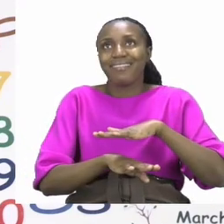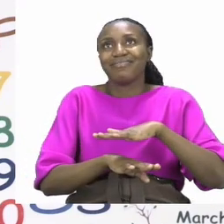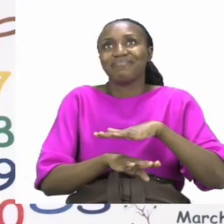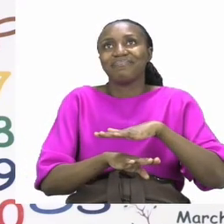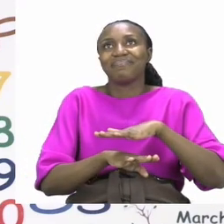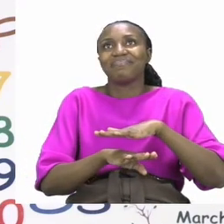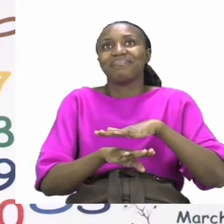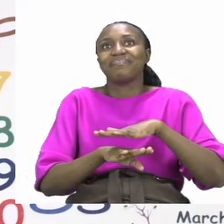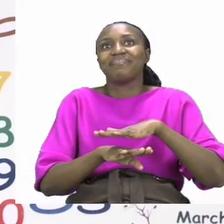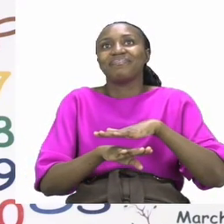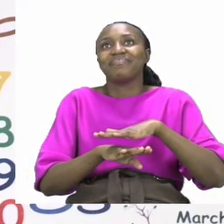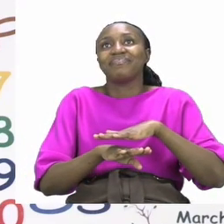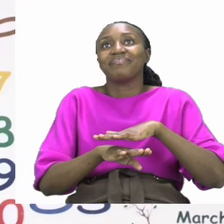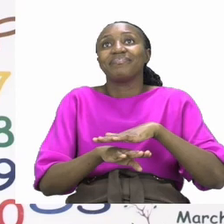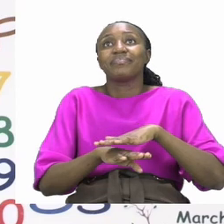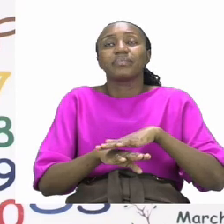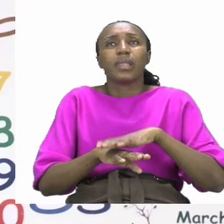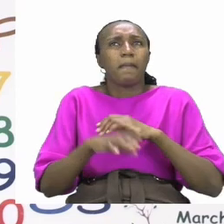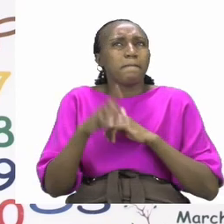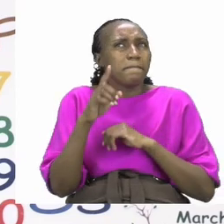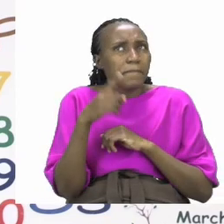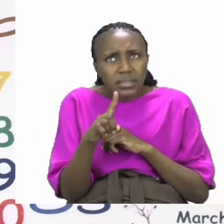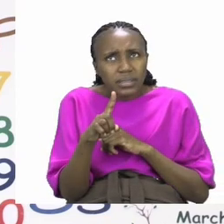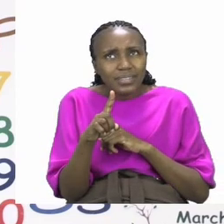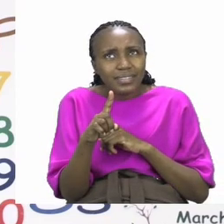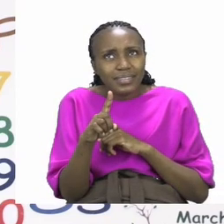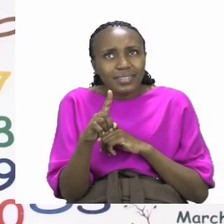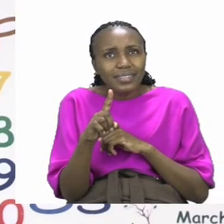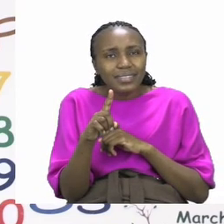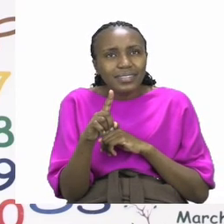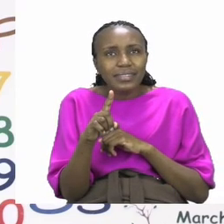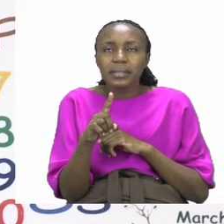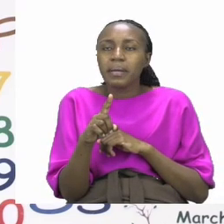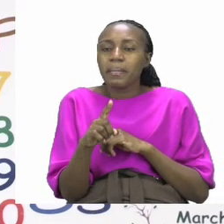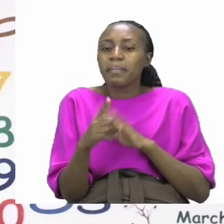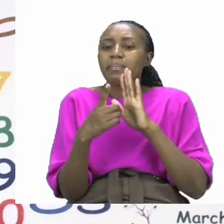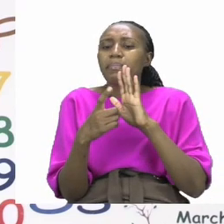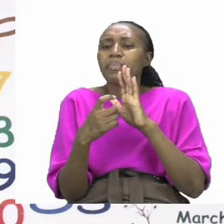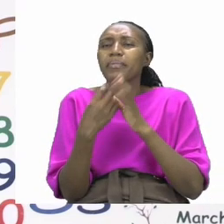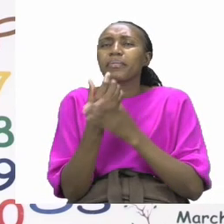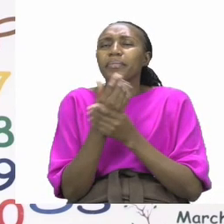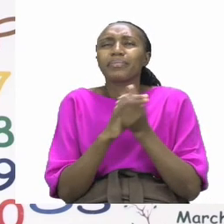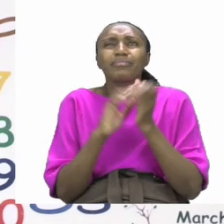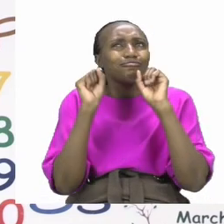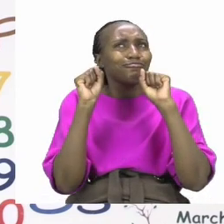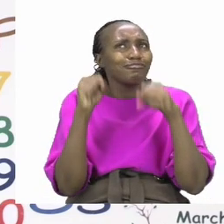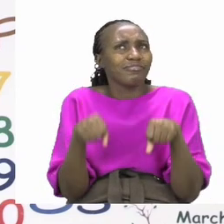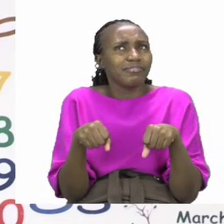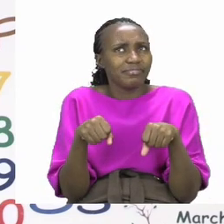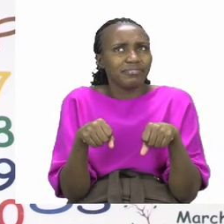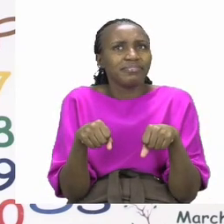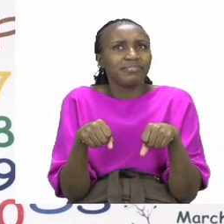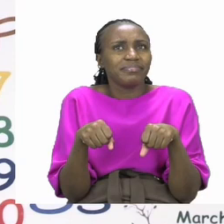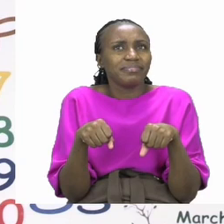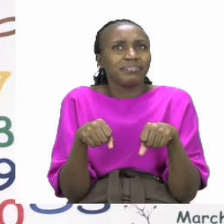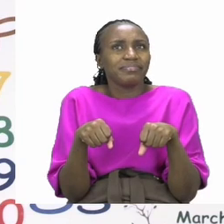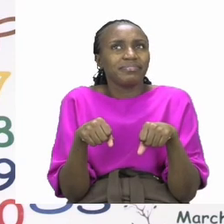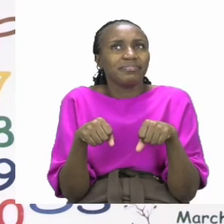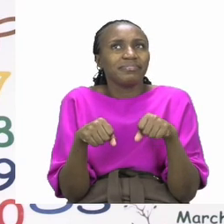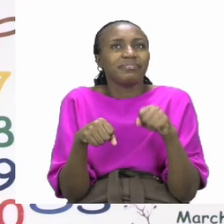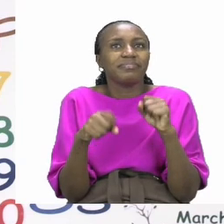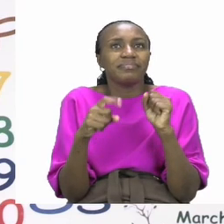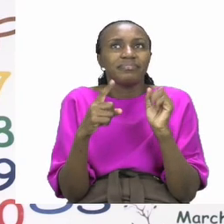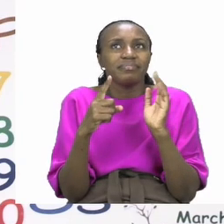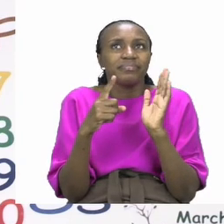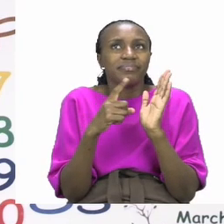and sinking. And before we get into any lessons, boys and girls, we know that we need to sanitize.